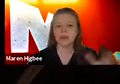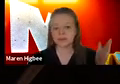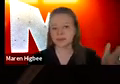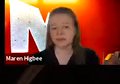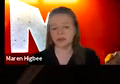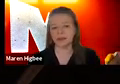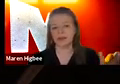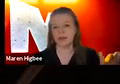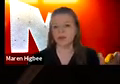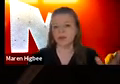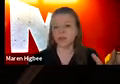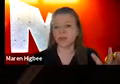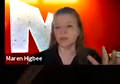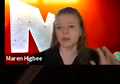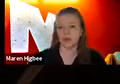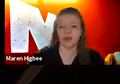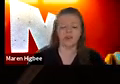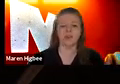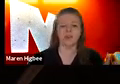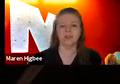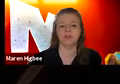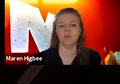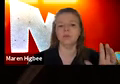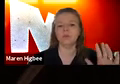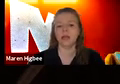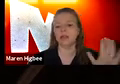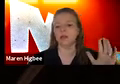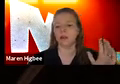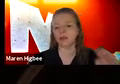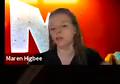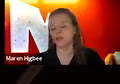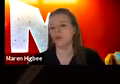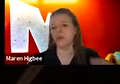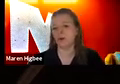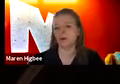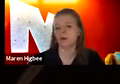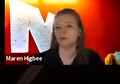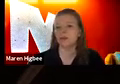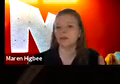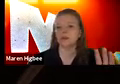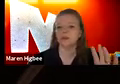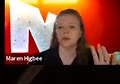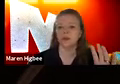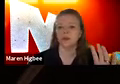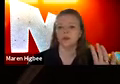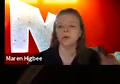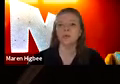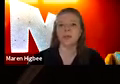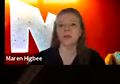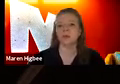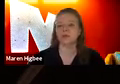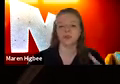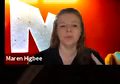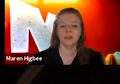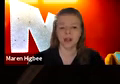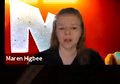The next thing that is really, really impactful is we're reliant on uncontrolled networks. So normally